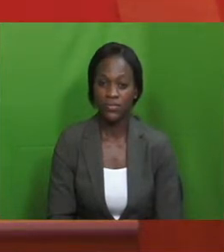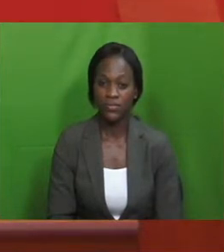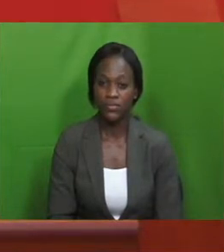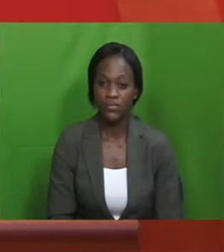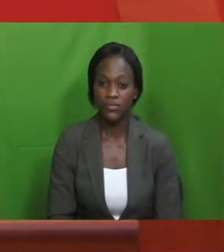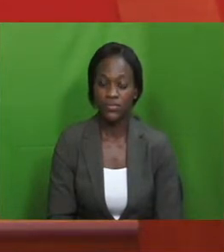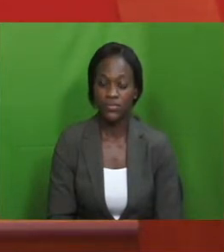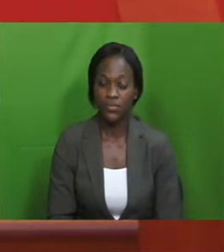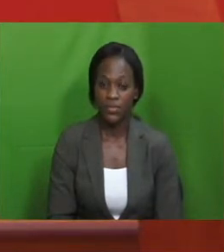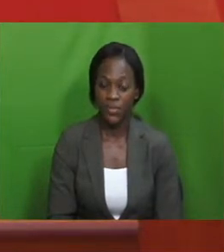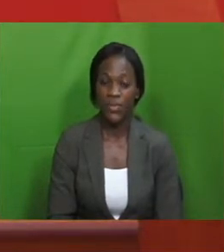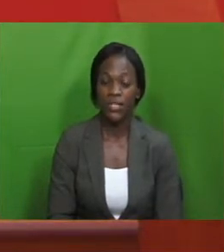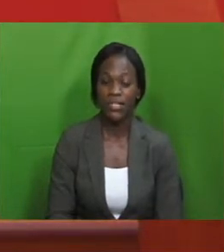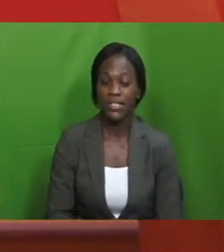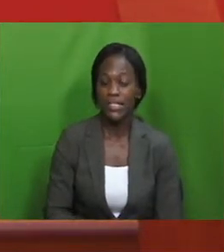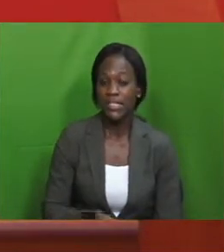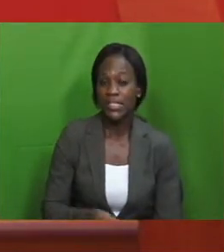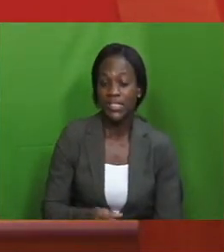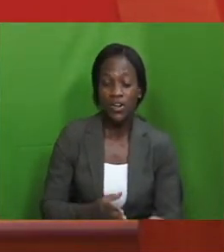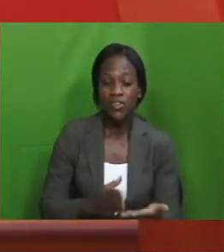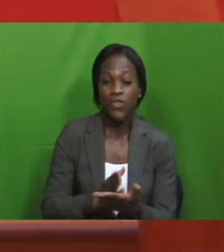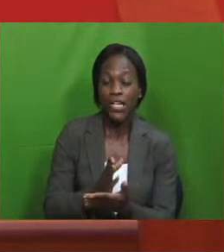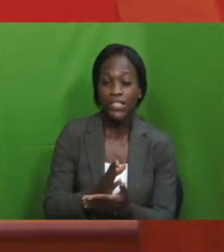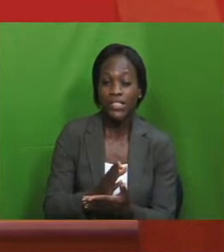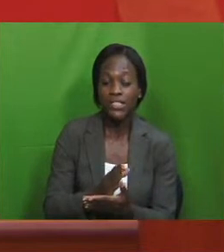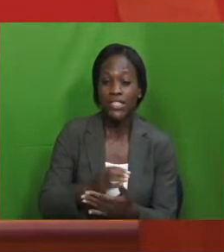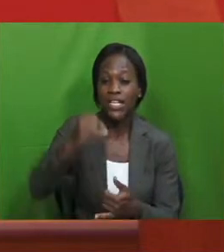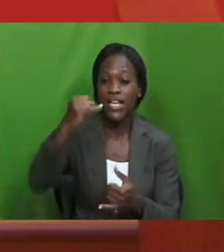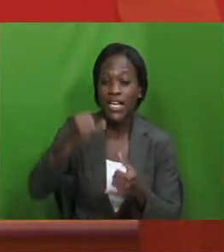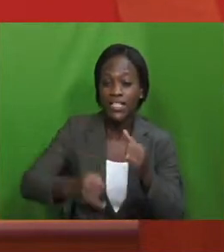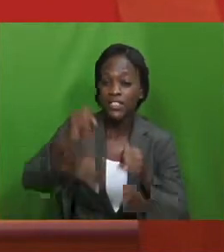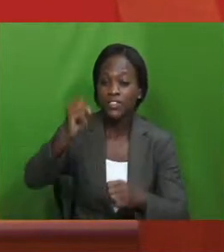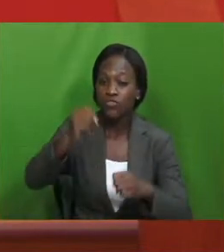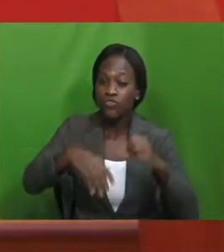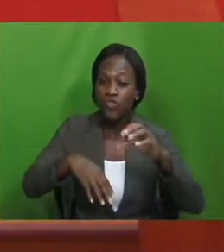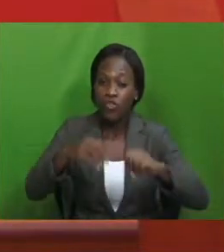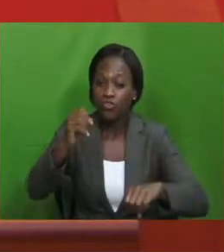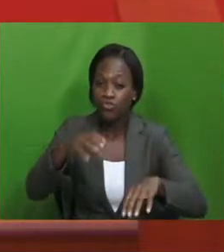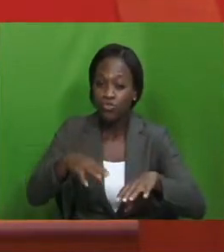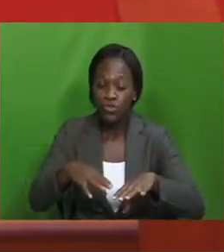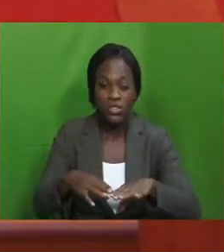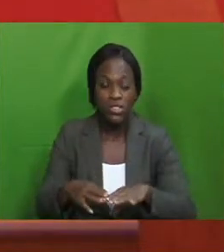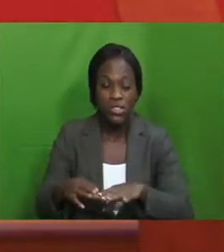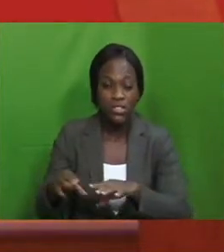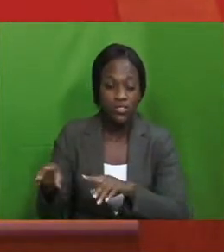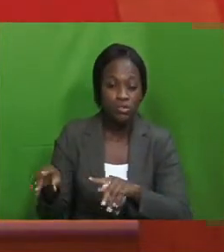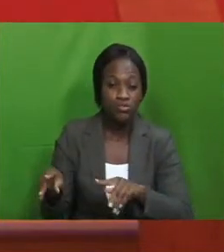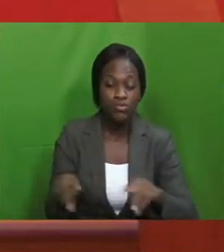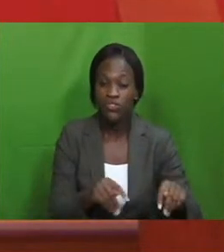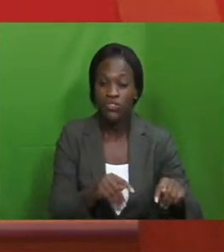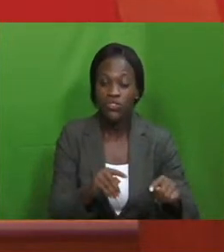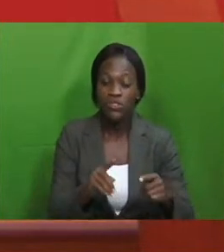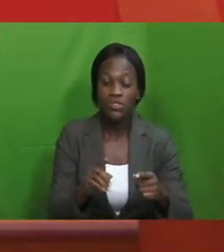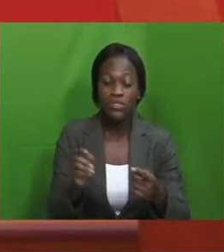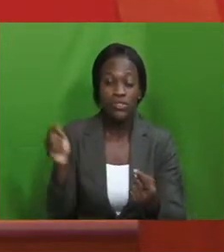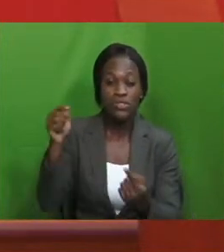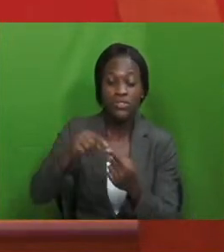concluding comments on the statement deferred till Tuesday, 3rd August